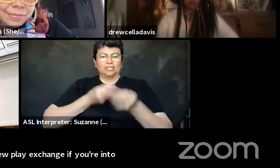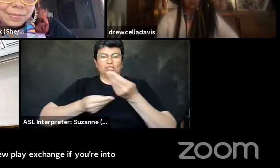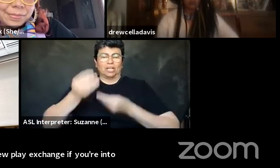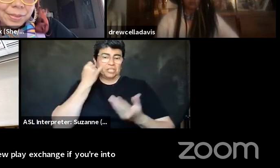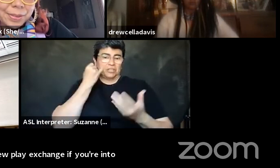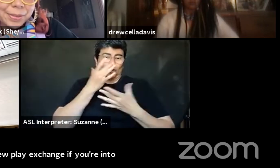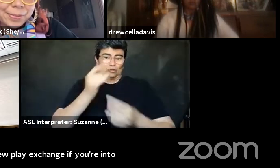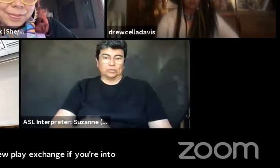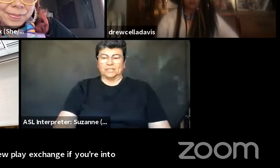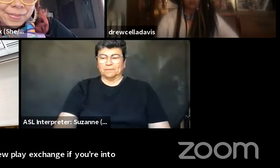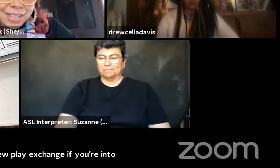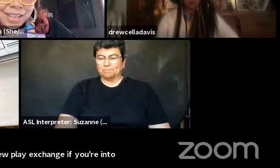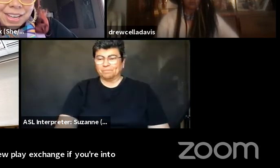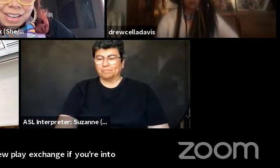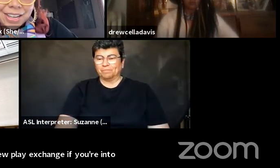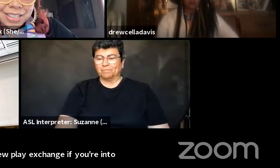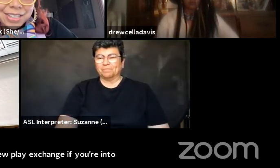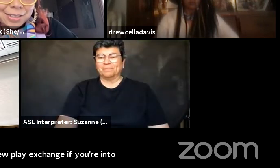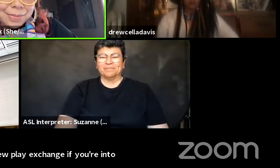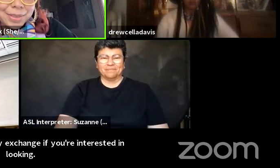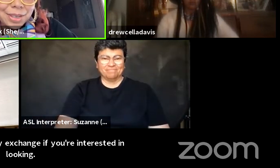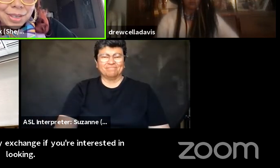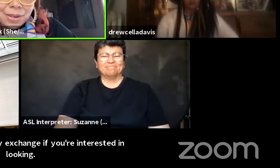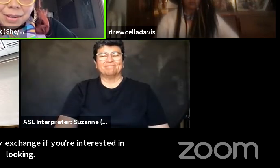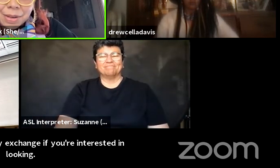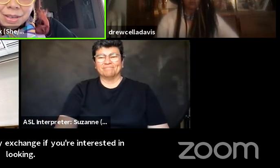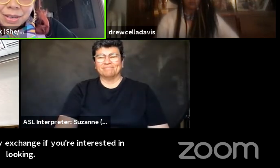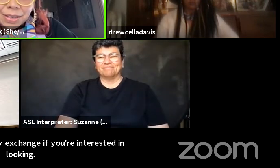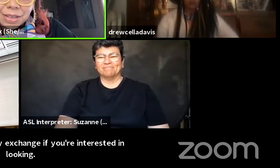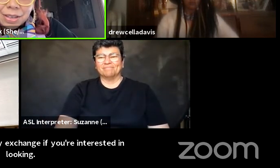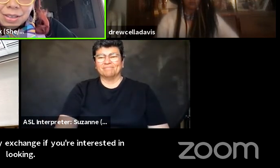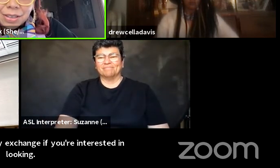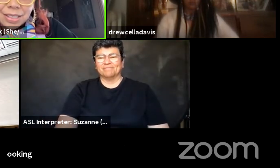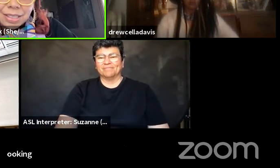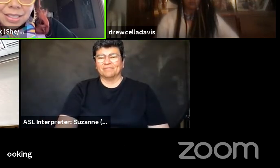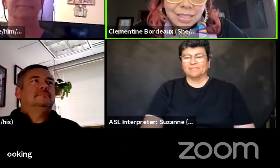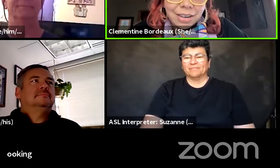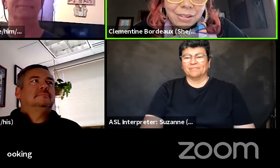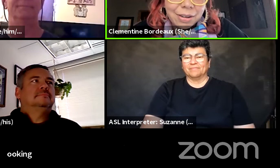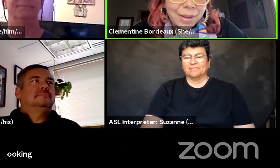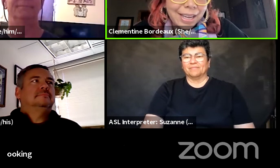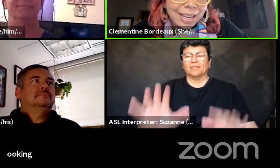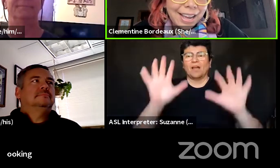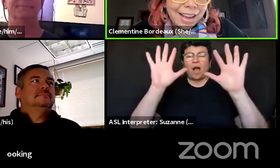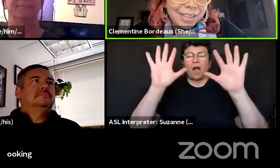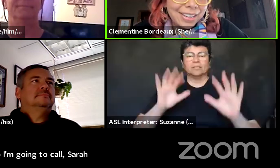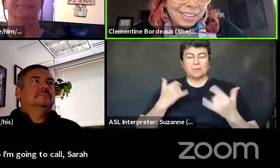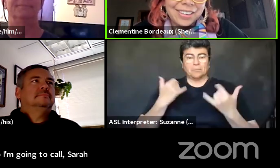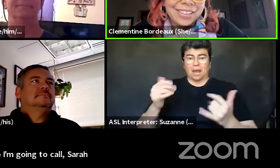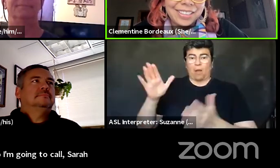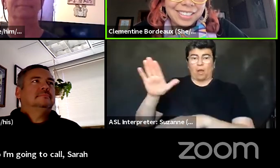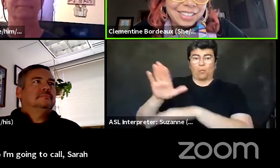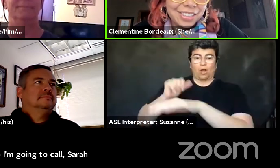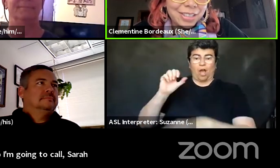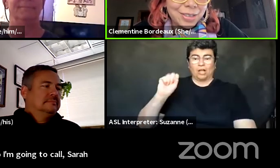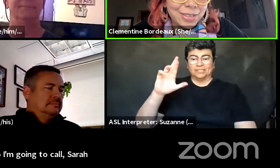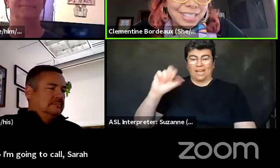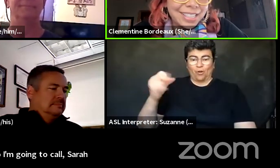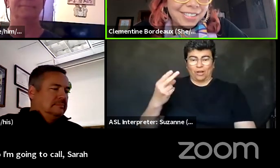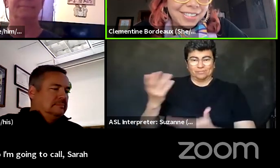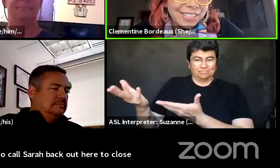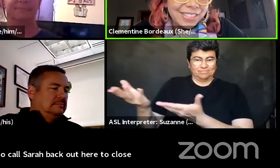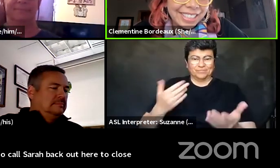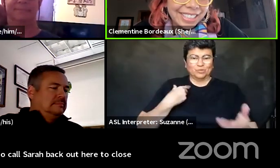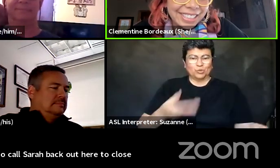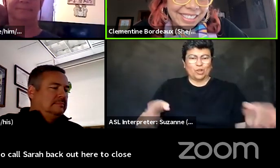Awesome. So I'm going to call Sarah back out here to close